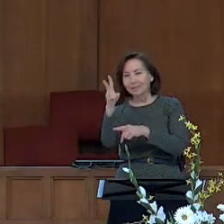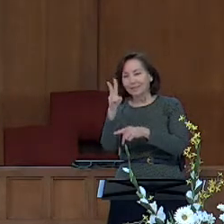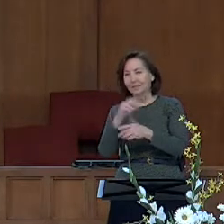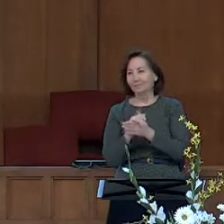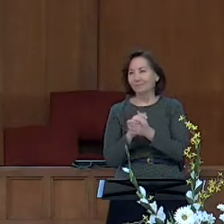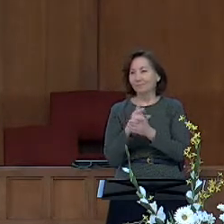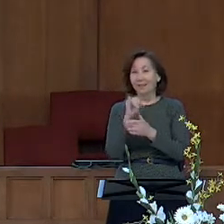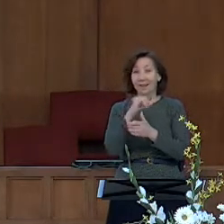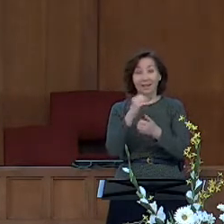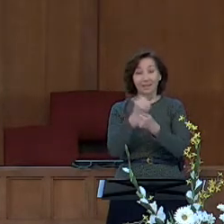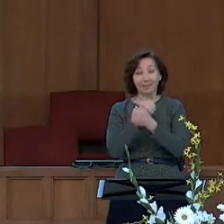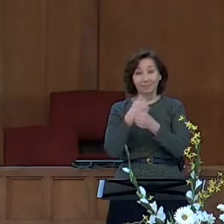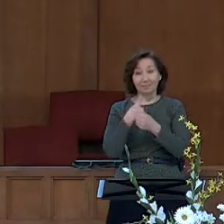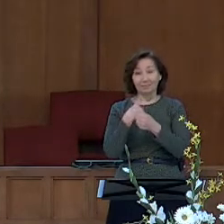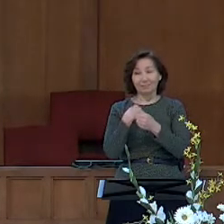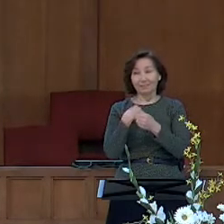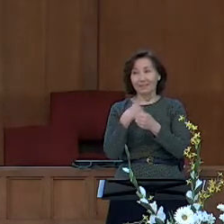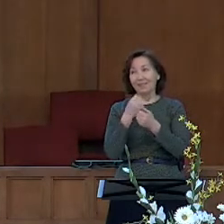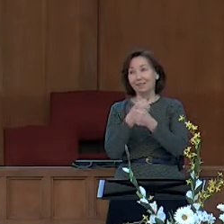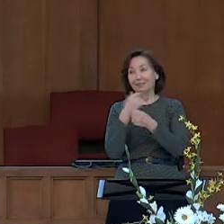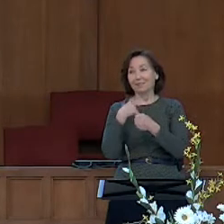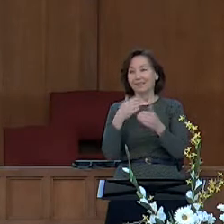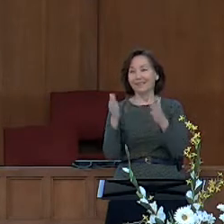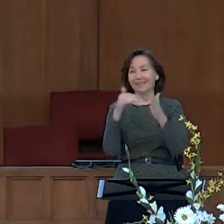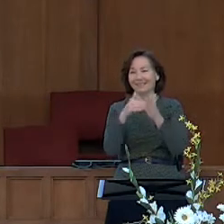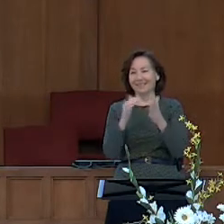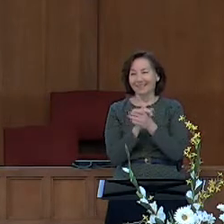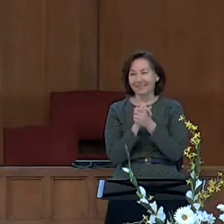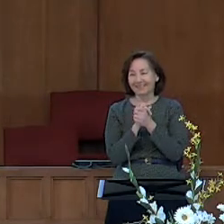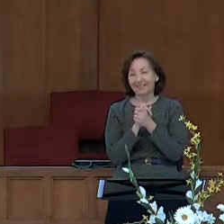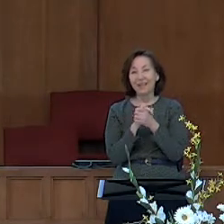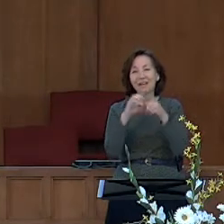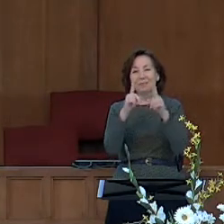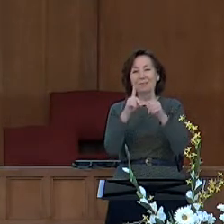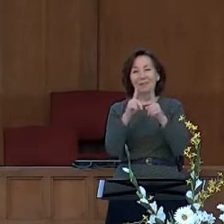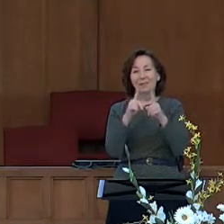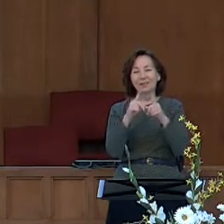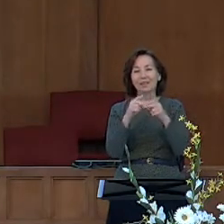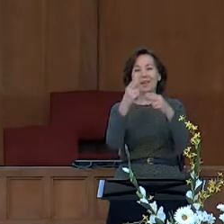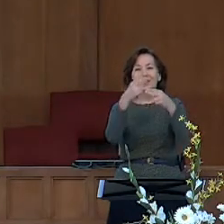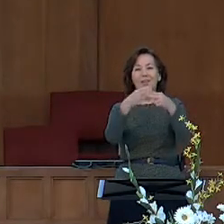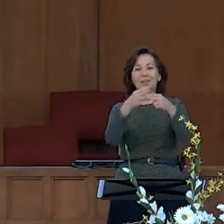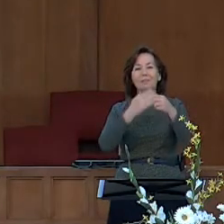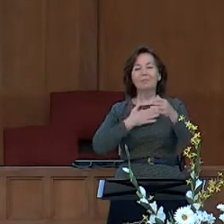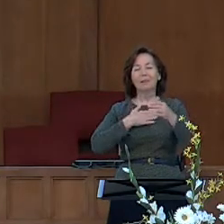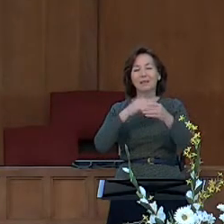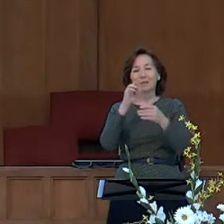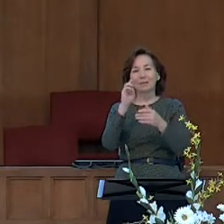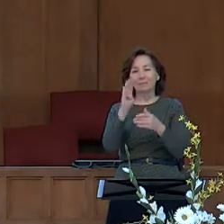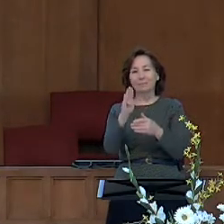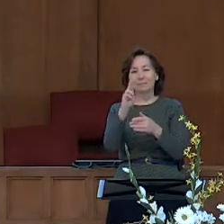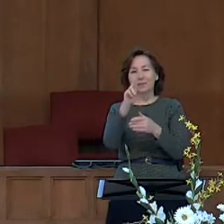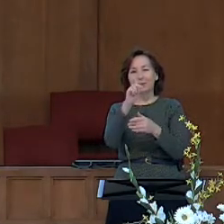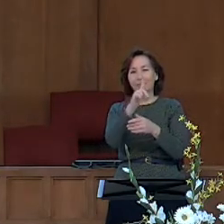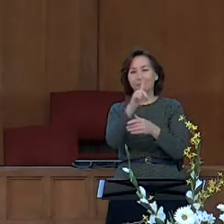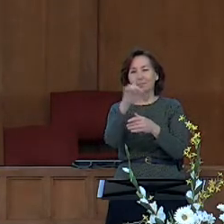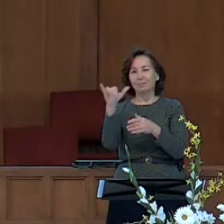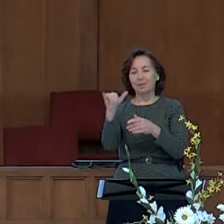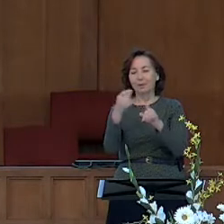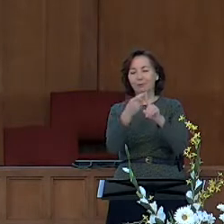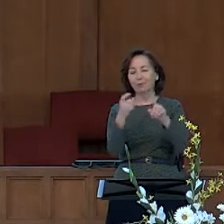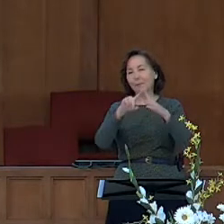should be able to love me again. Now I love that. But I call him my buddy. I called him my buddy from the